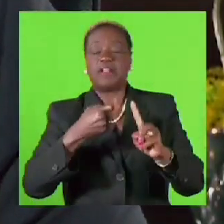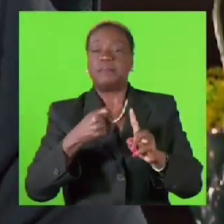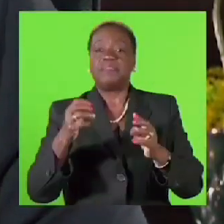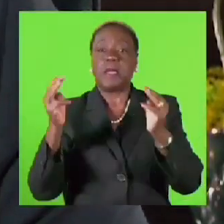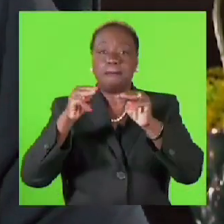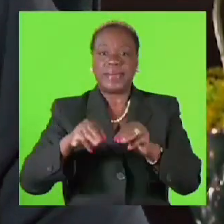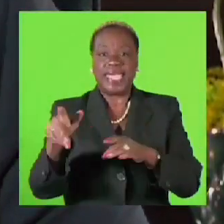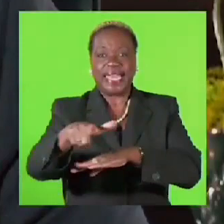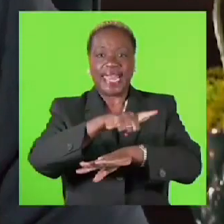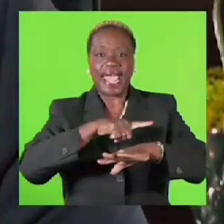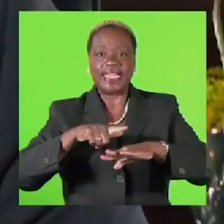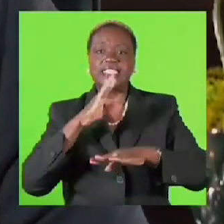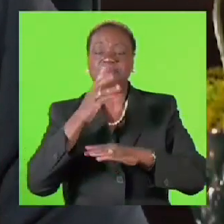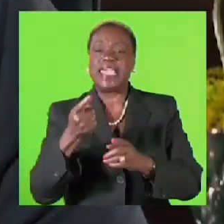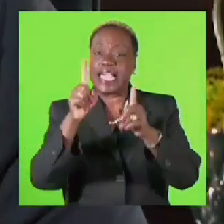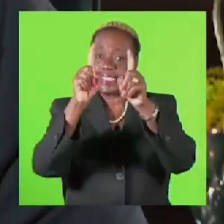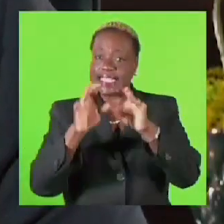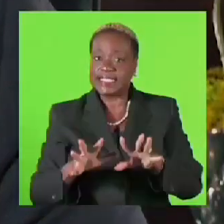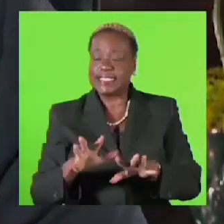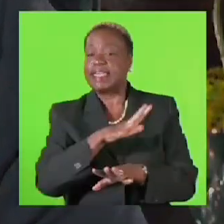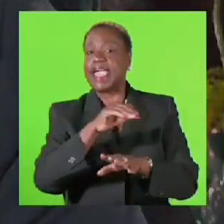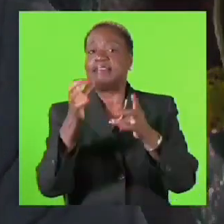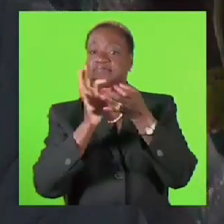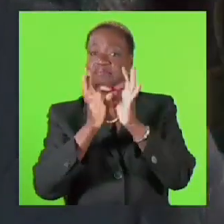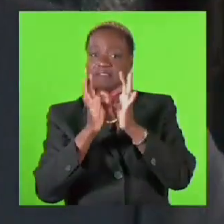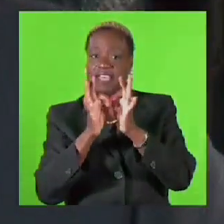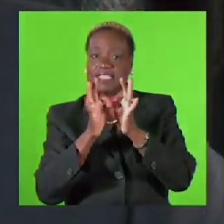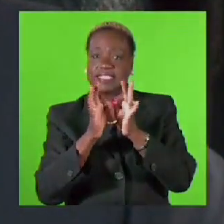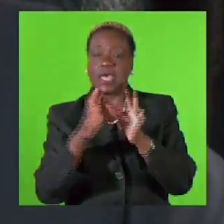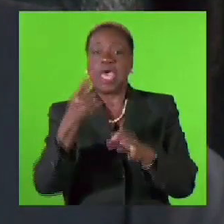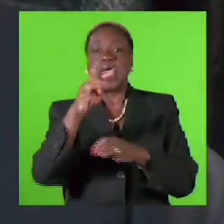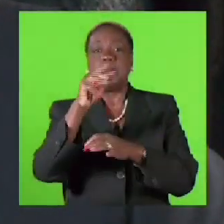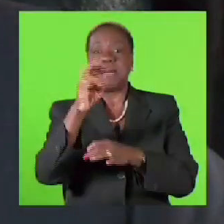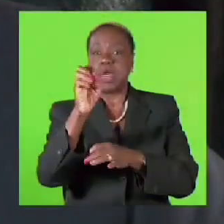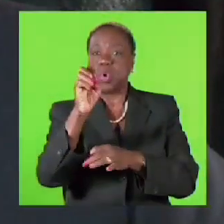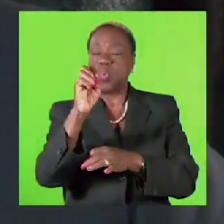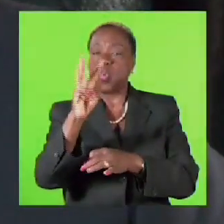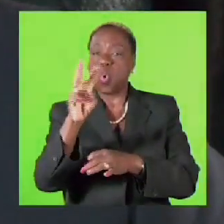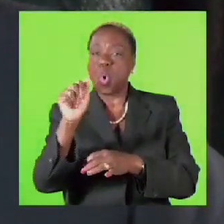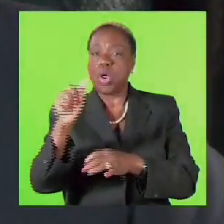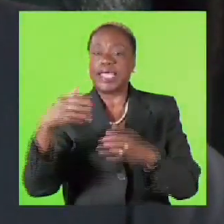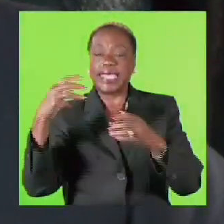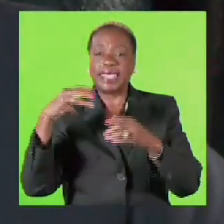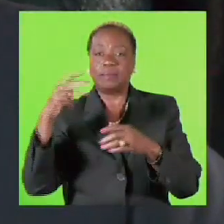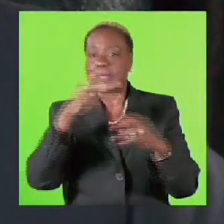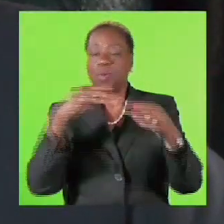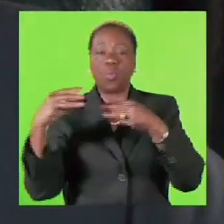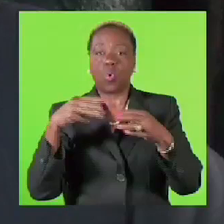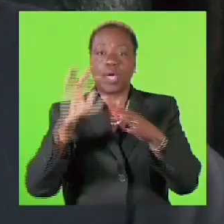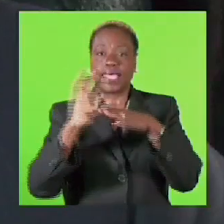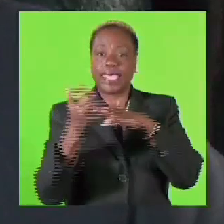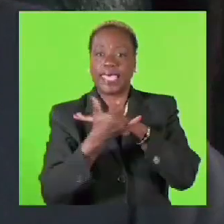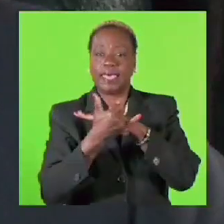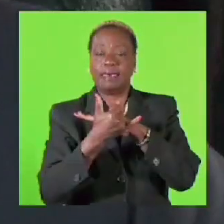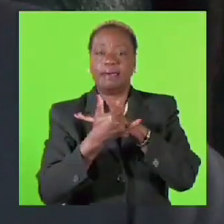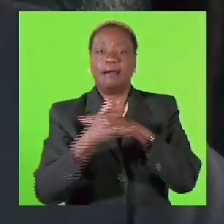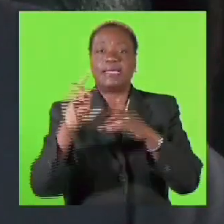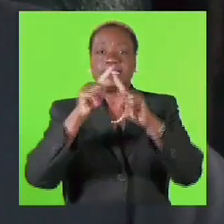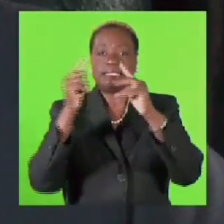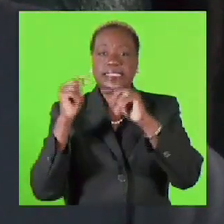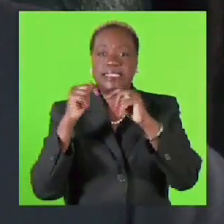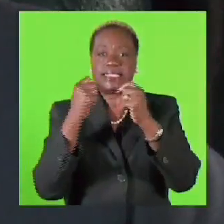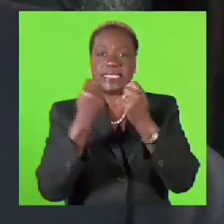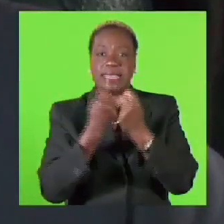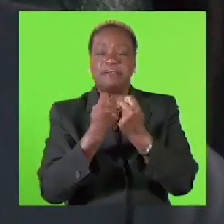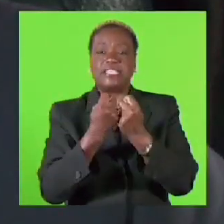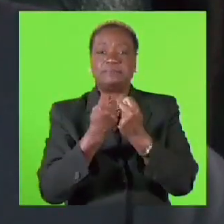mainland is being tested and repaired. On Manawaki, a restoration team has been